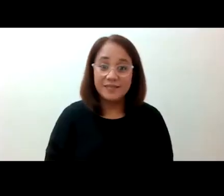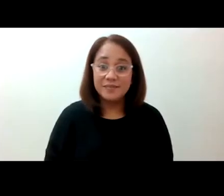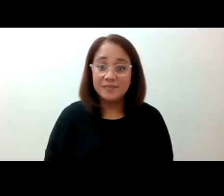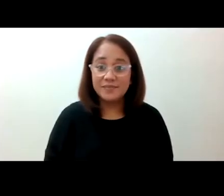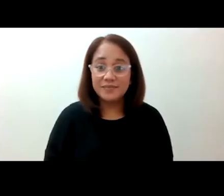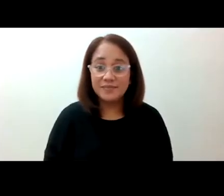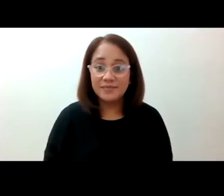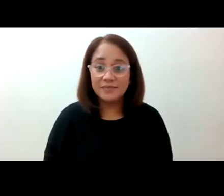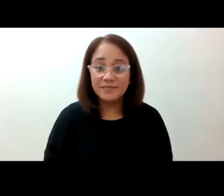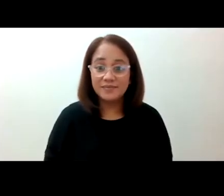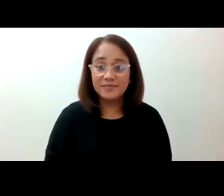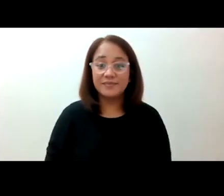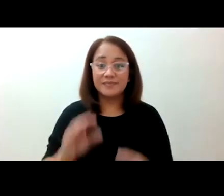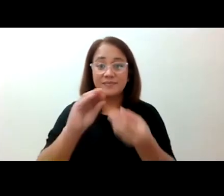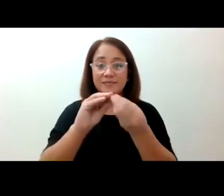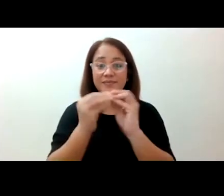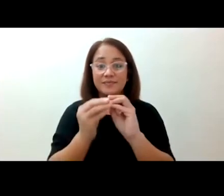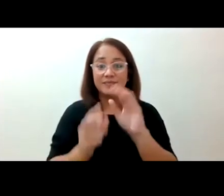Number 5.